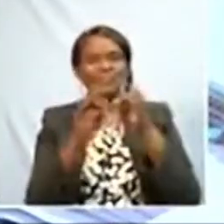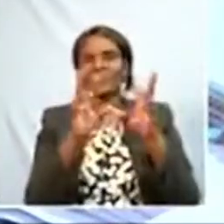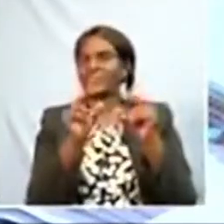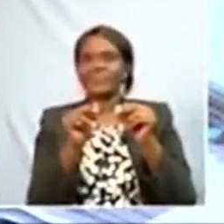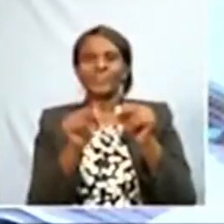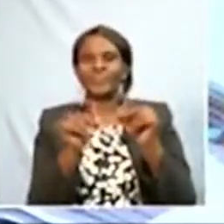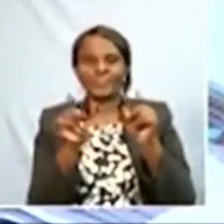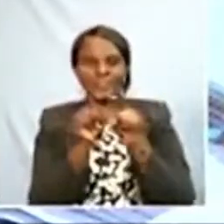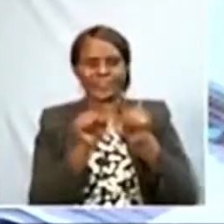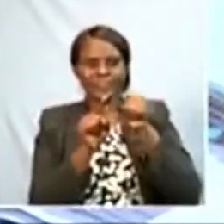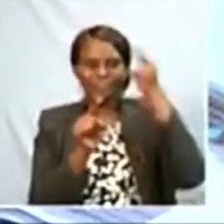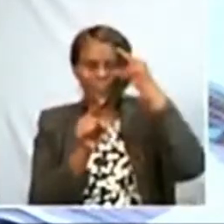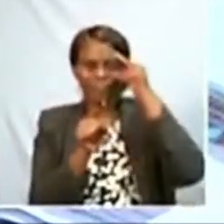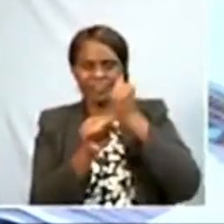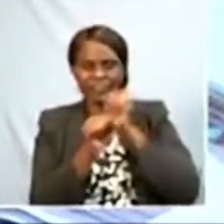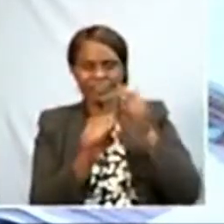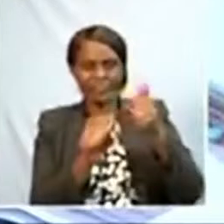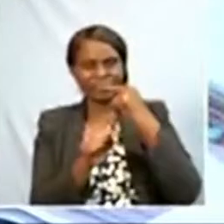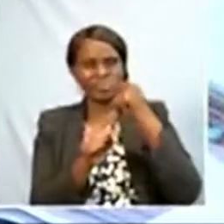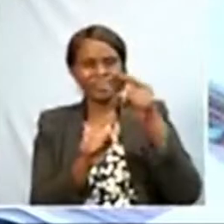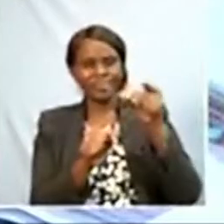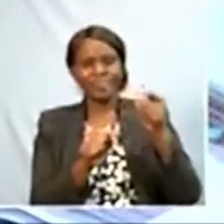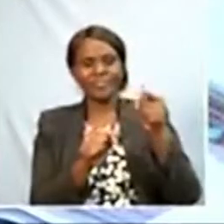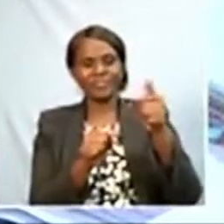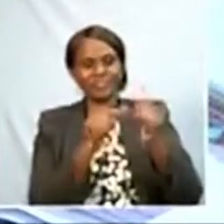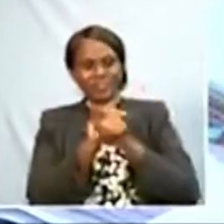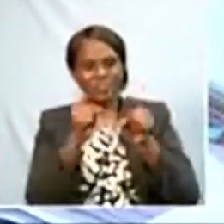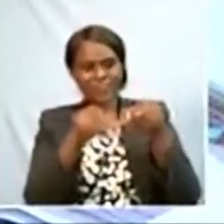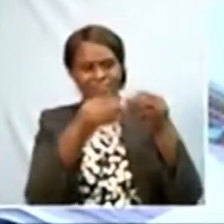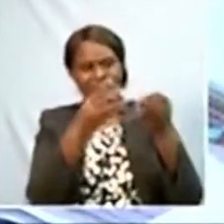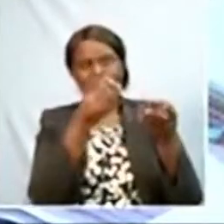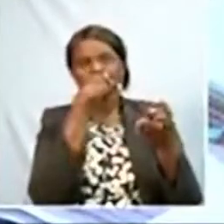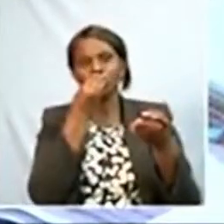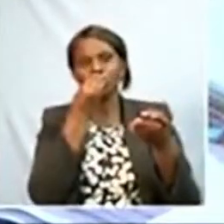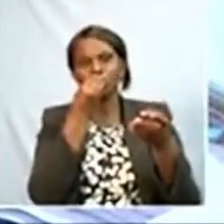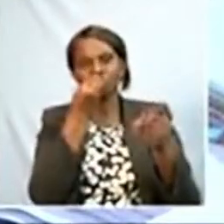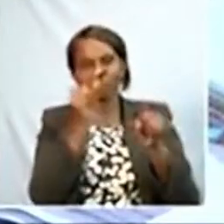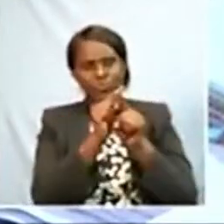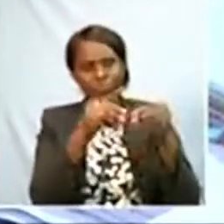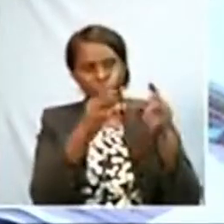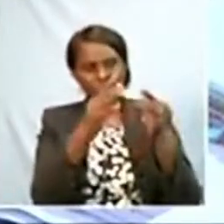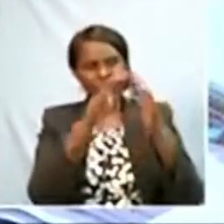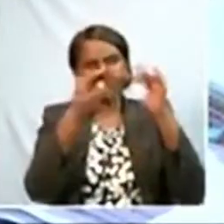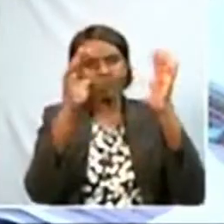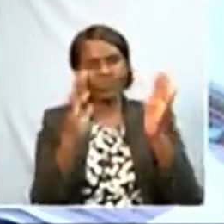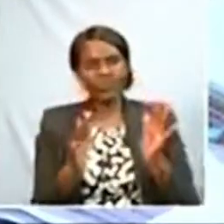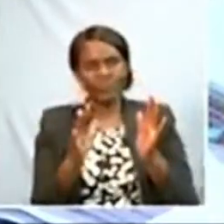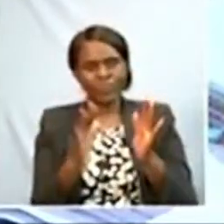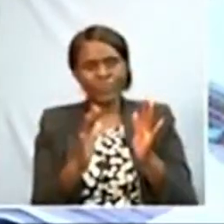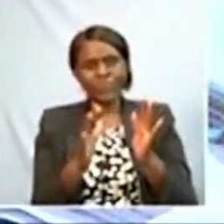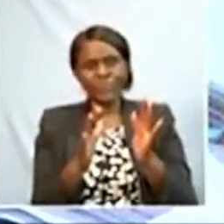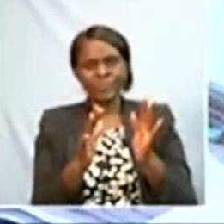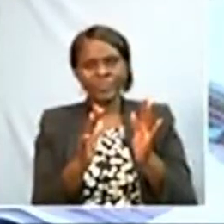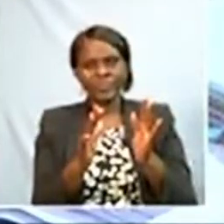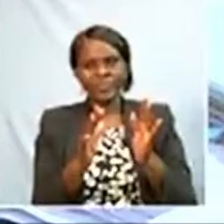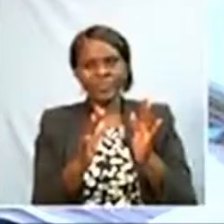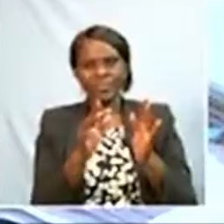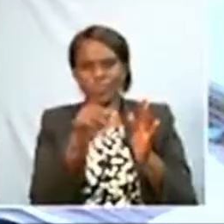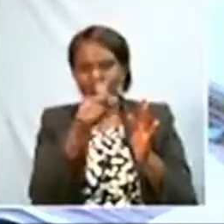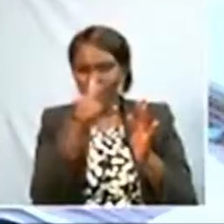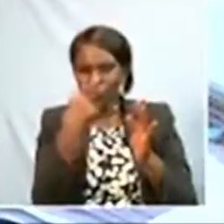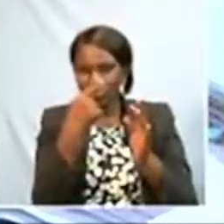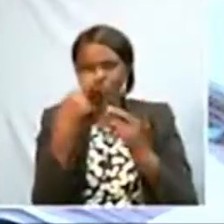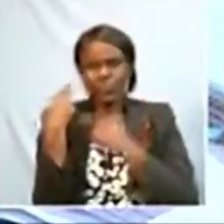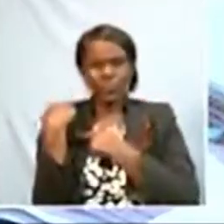actually, that civil servant said that they were just giving food and giving them shelter. Are you the one